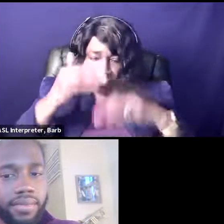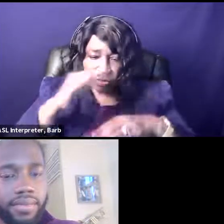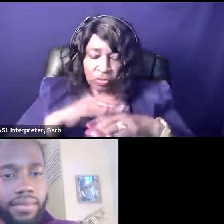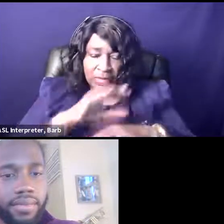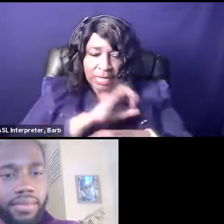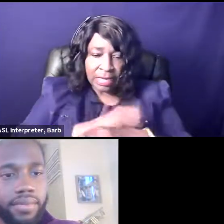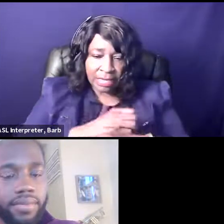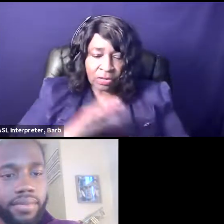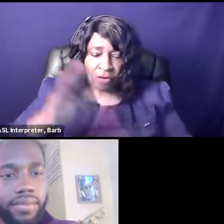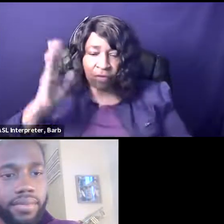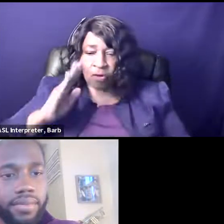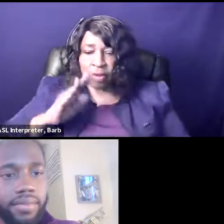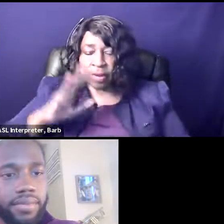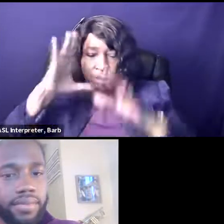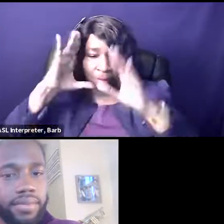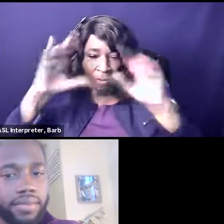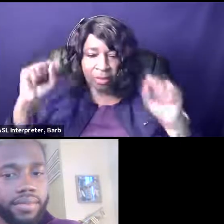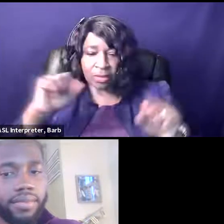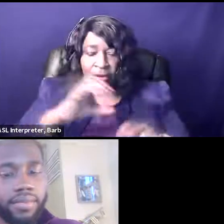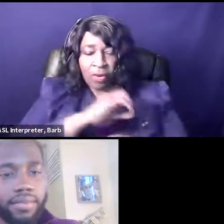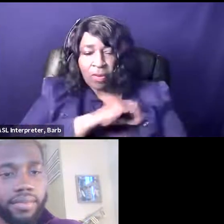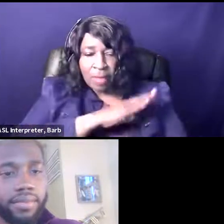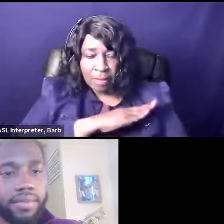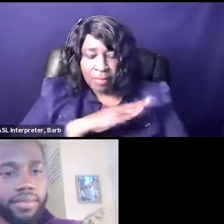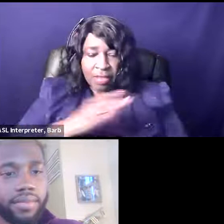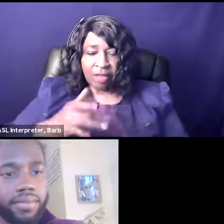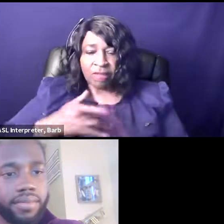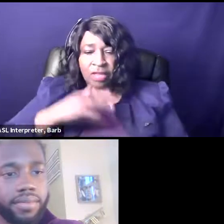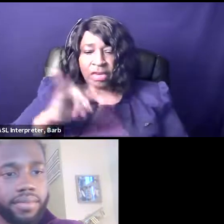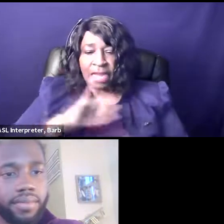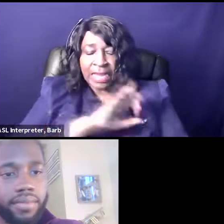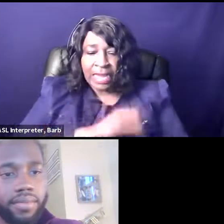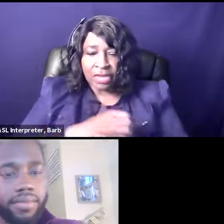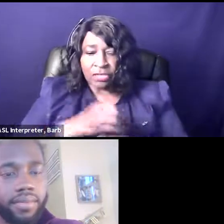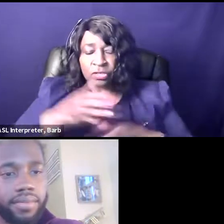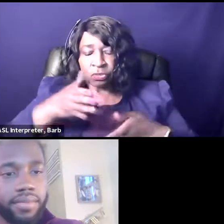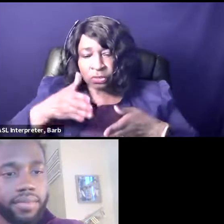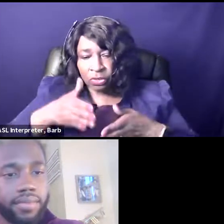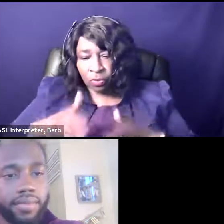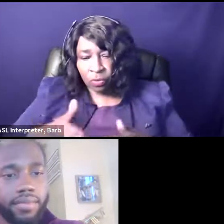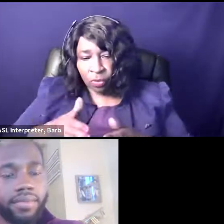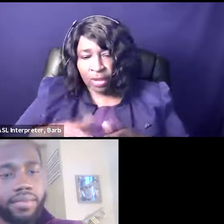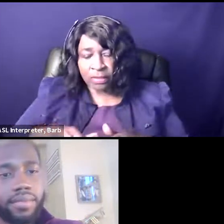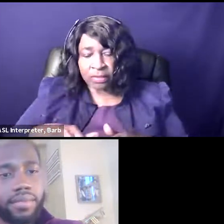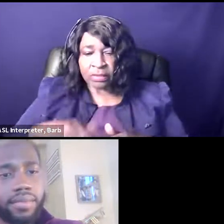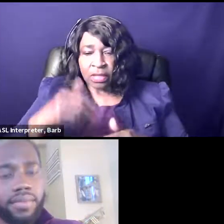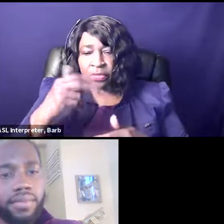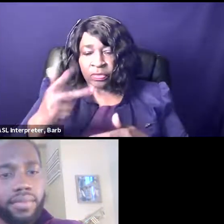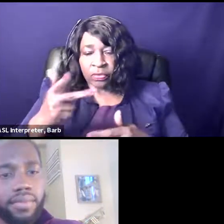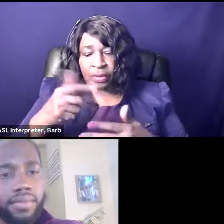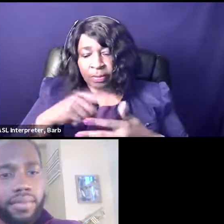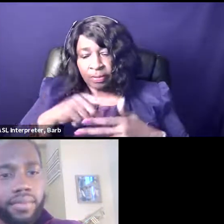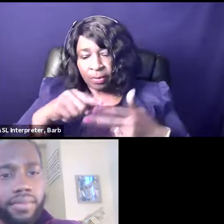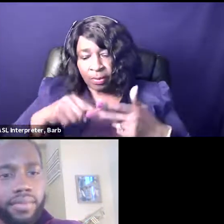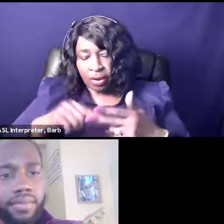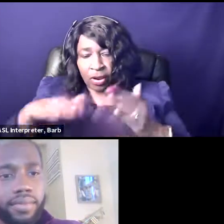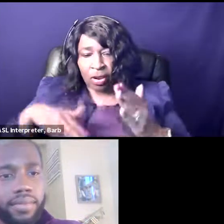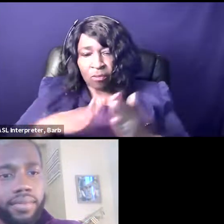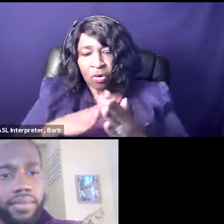Former President Obama felt like energy was a way to kind of this three-pronged approach to create